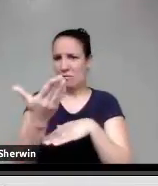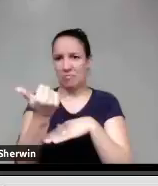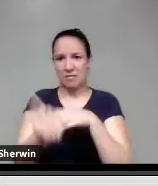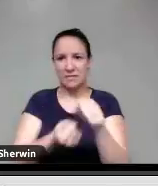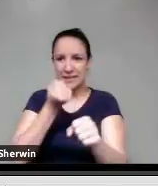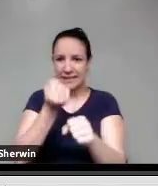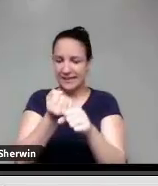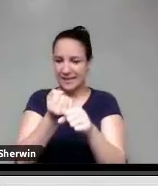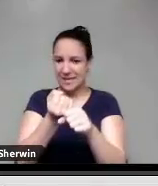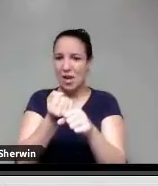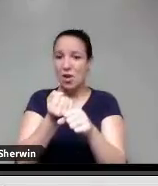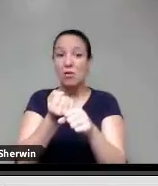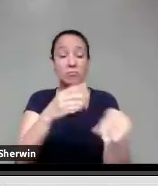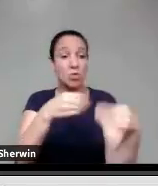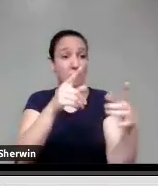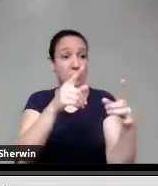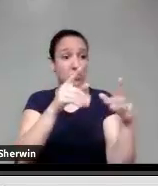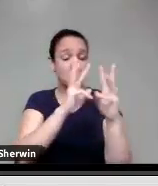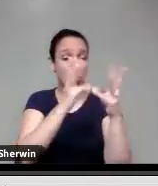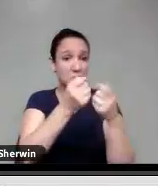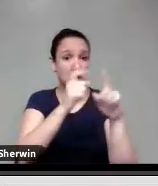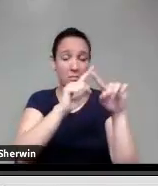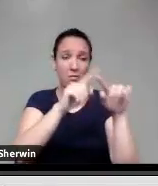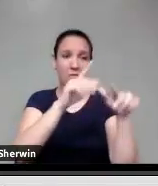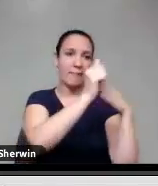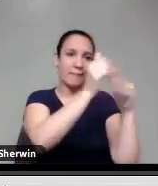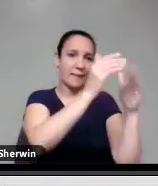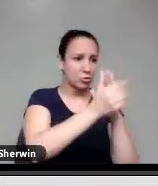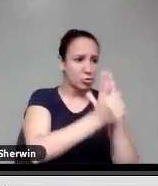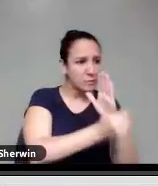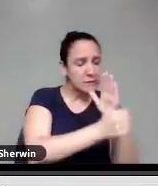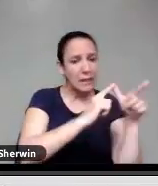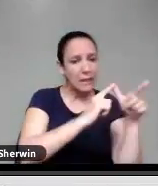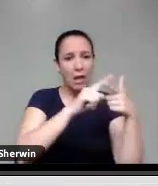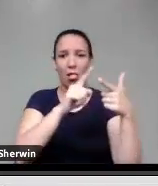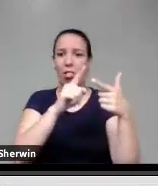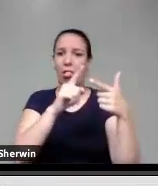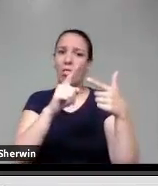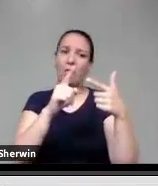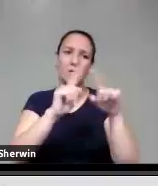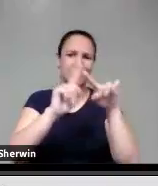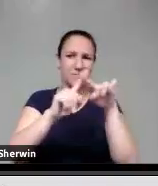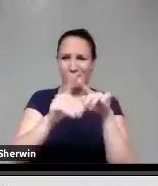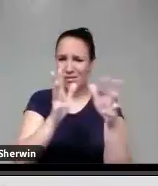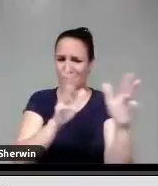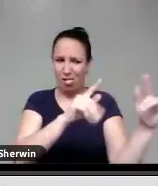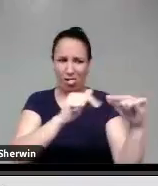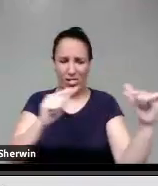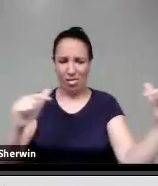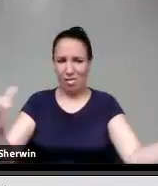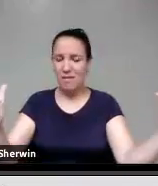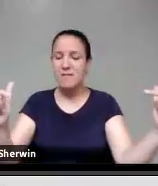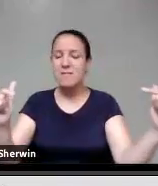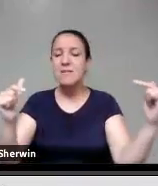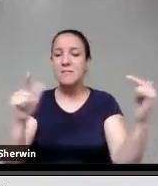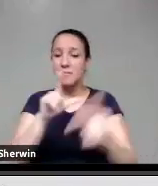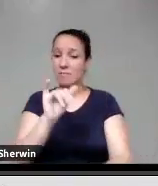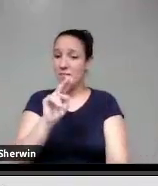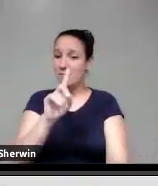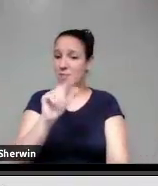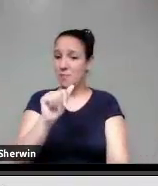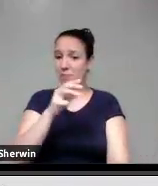offers workshops on topics ranging from leadership skills to returning balance, and lots of areas in between. Linda received her